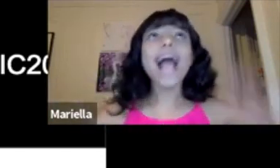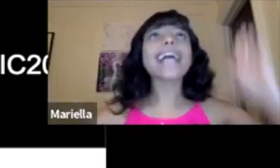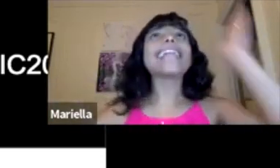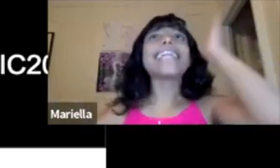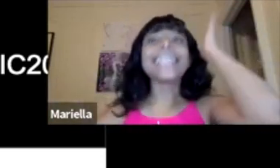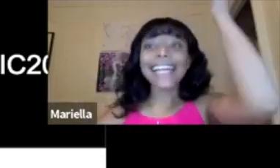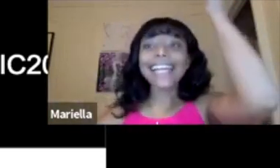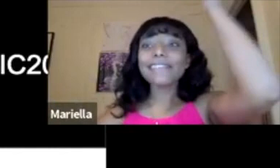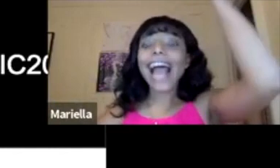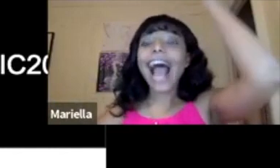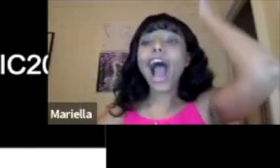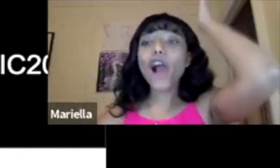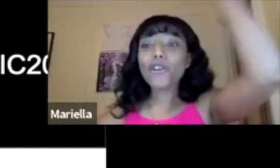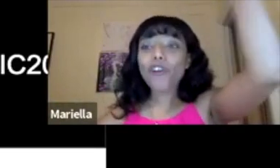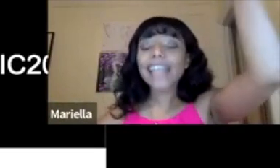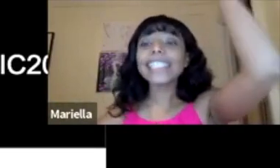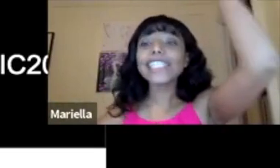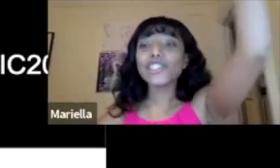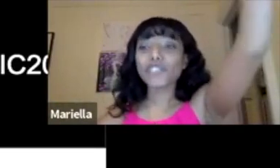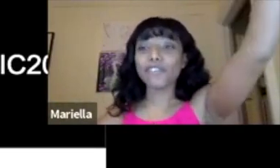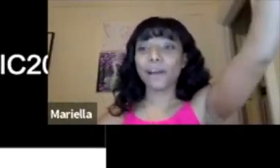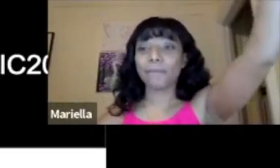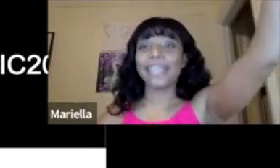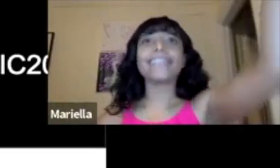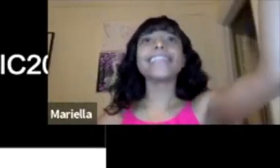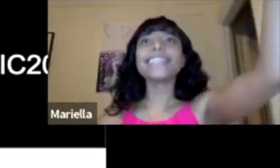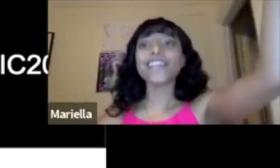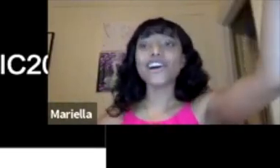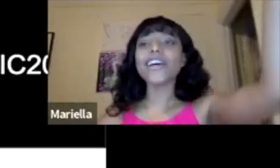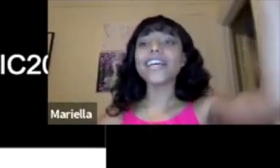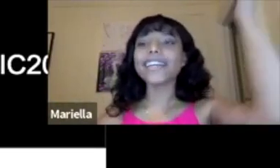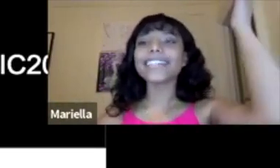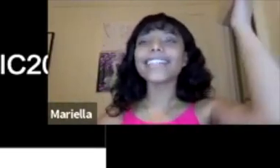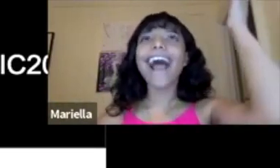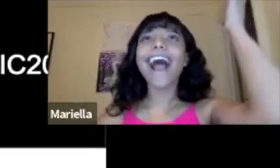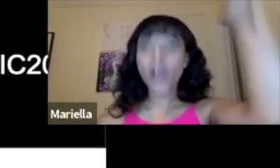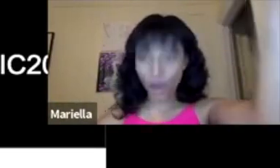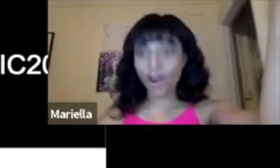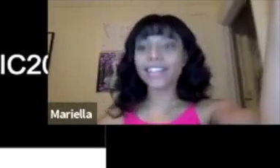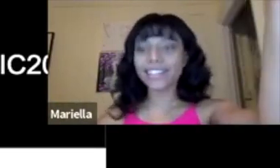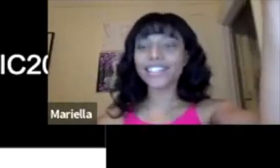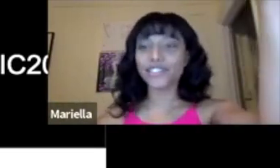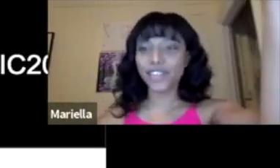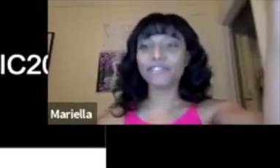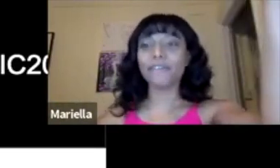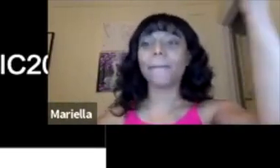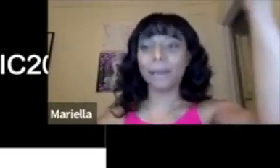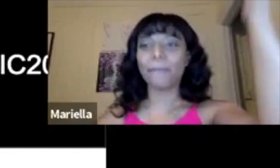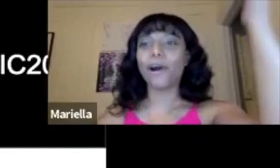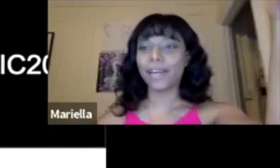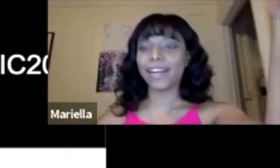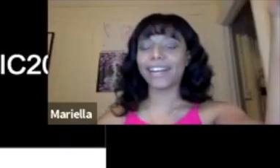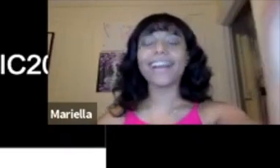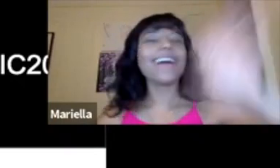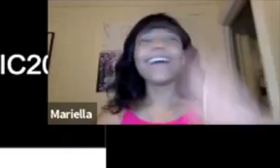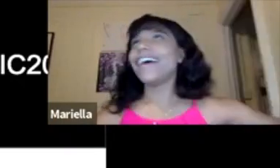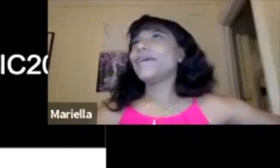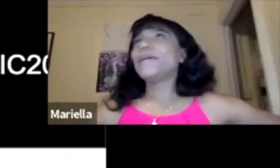out, Catarina lives across the street from me. This girl is across the street from my